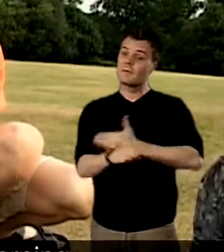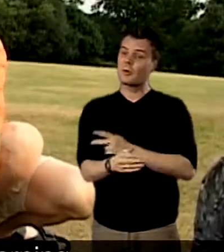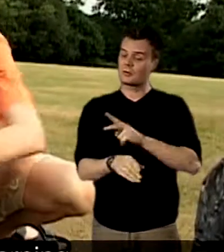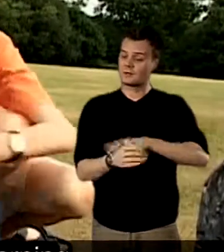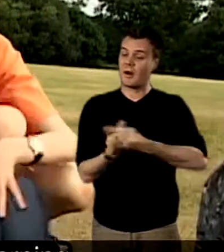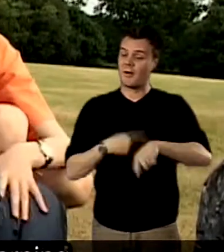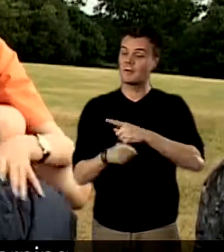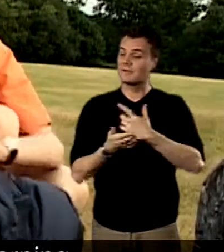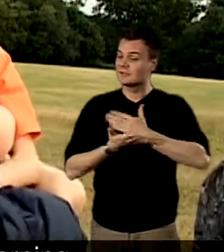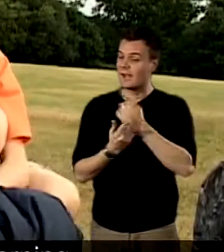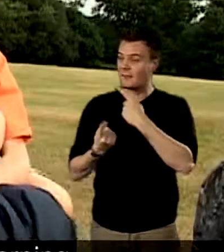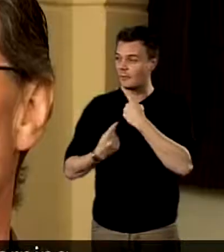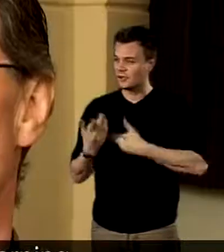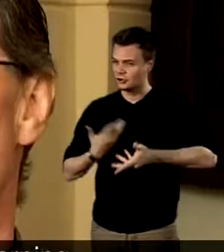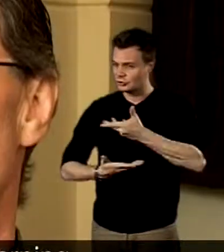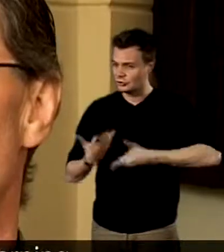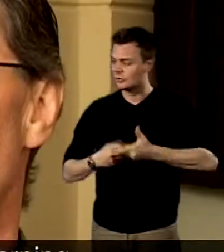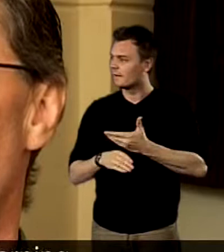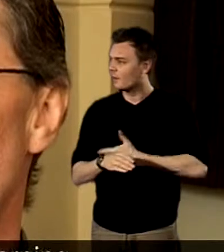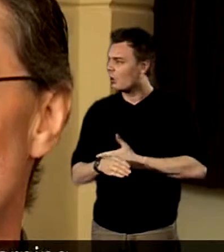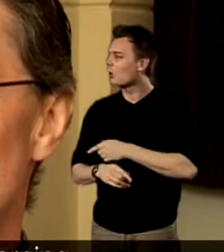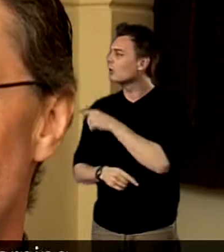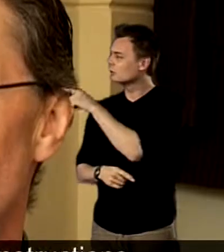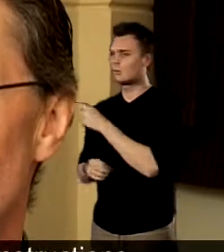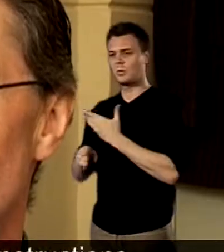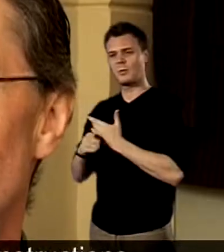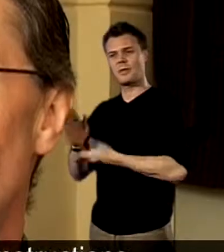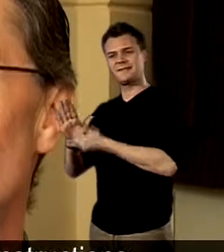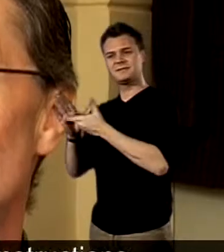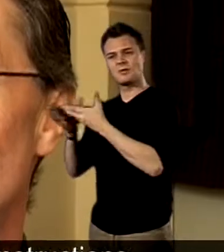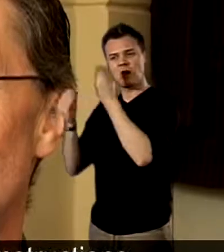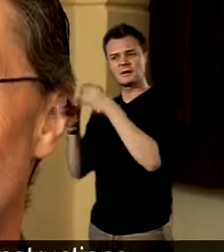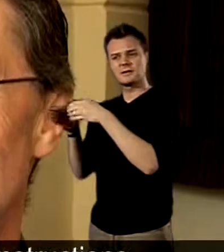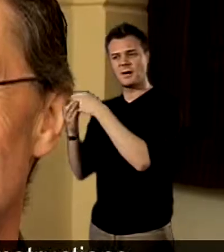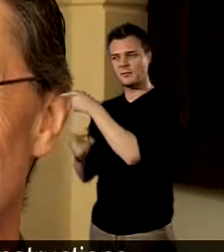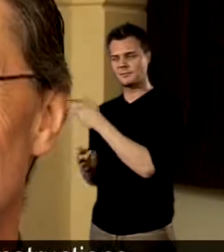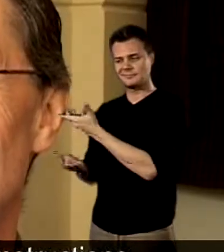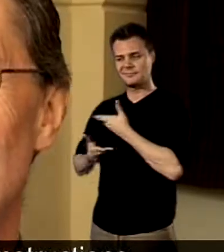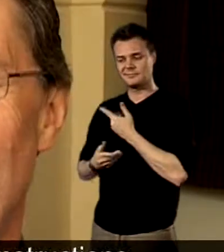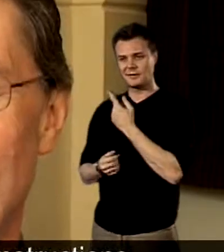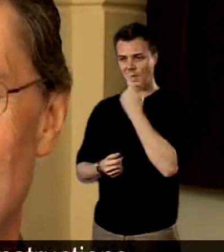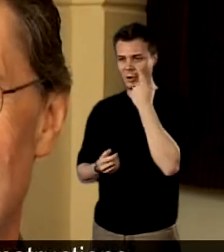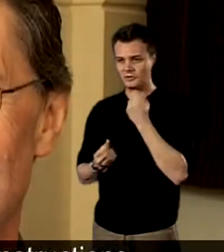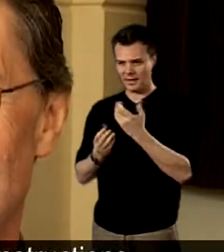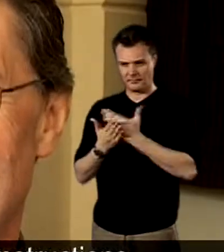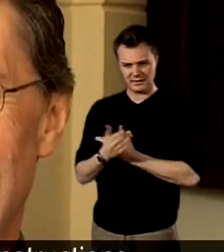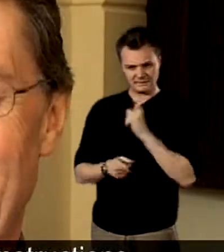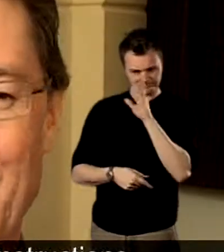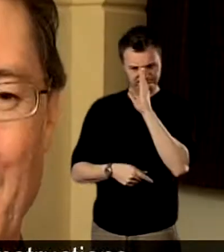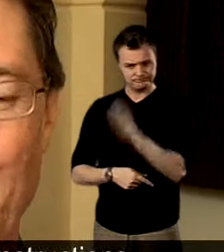work with our additional learning department, who would actually give us clues about being very closed in our instructions, very